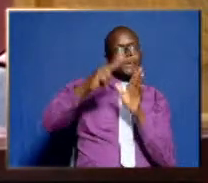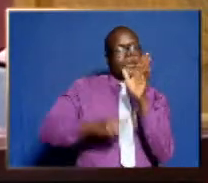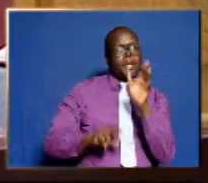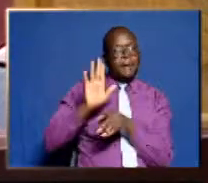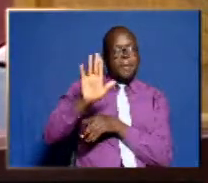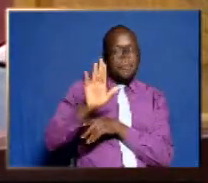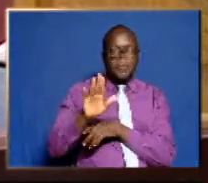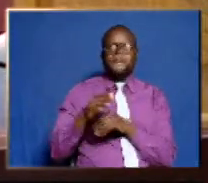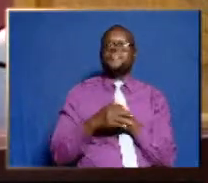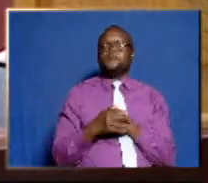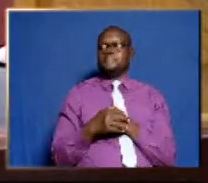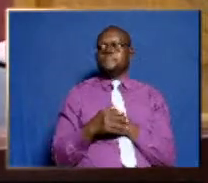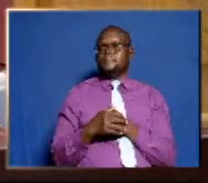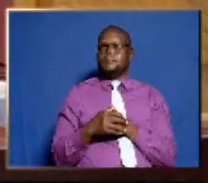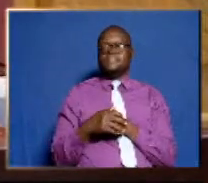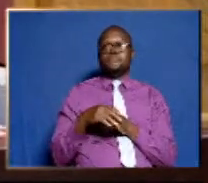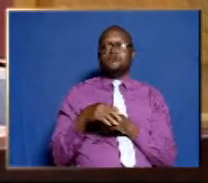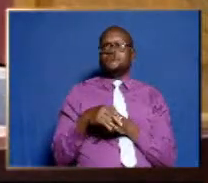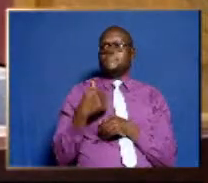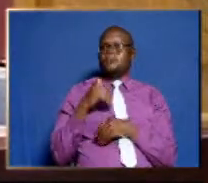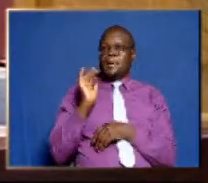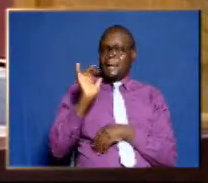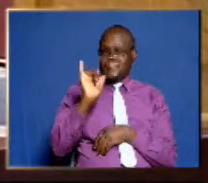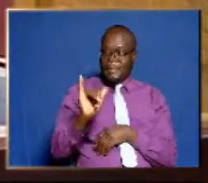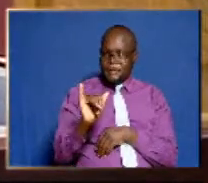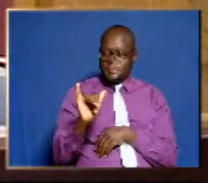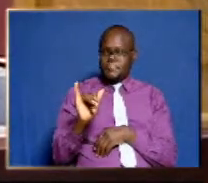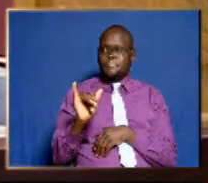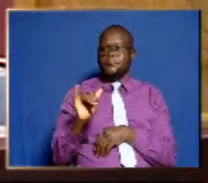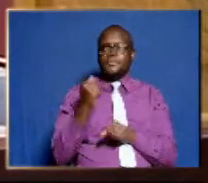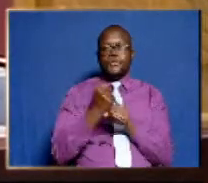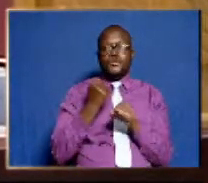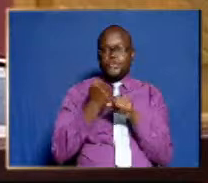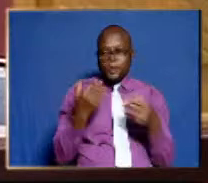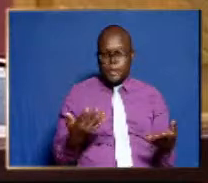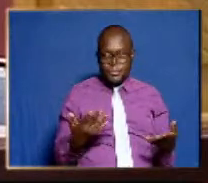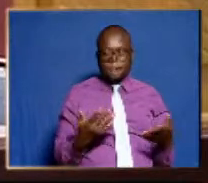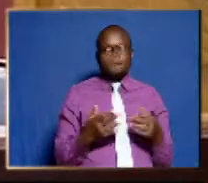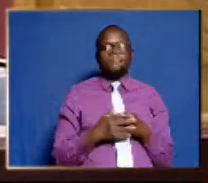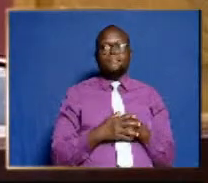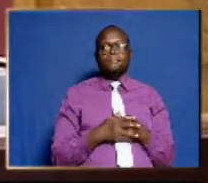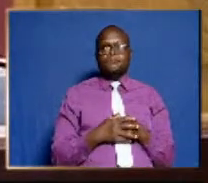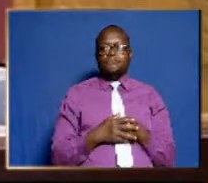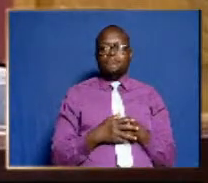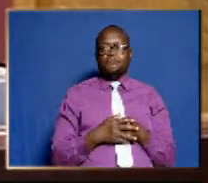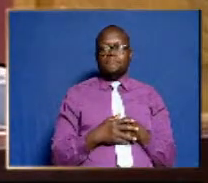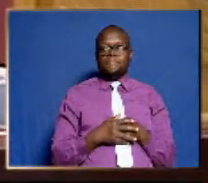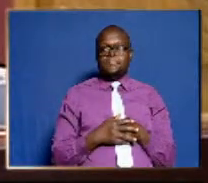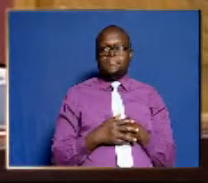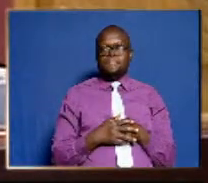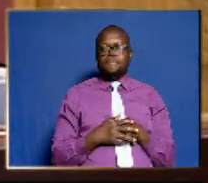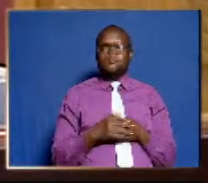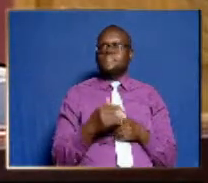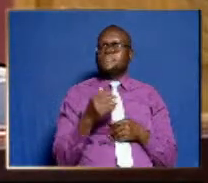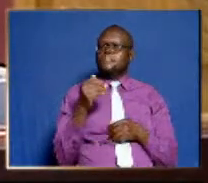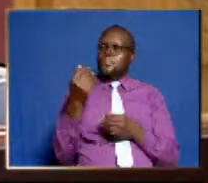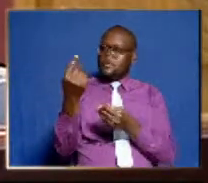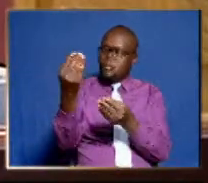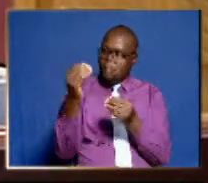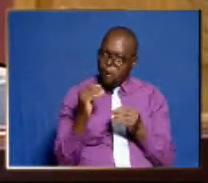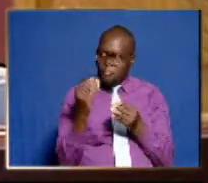And on the particular request you've made, I would request that you come to a place where you are very sure that you are